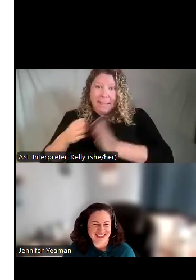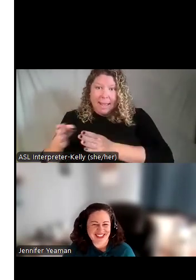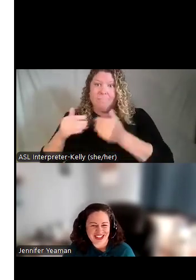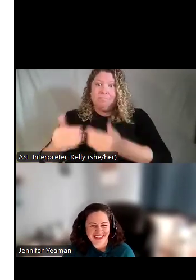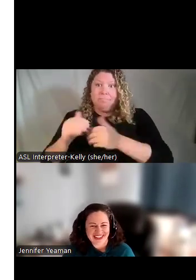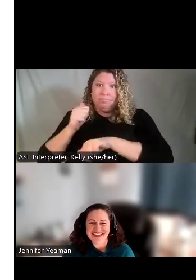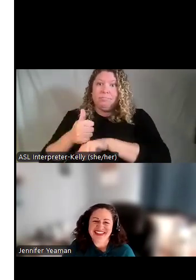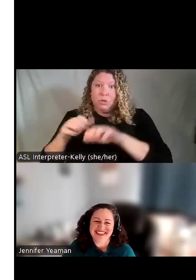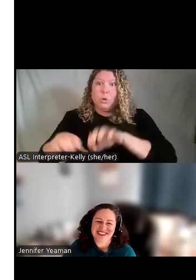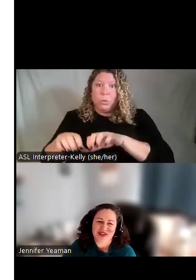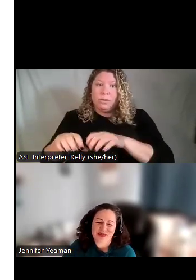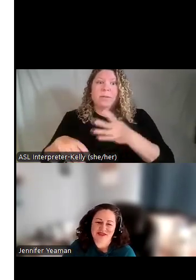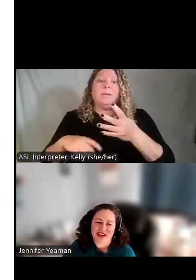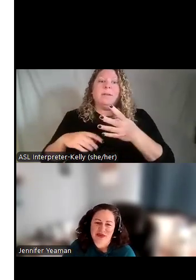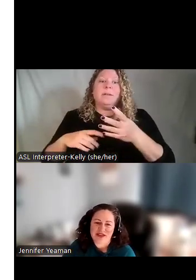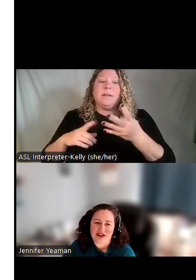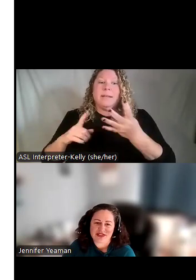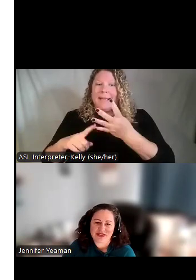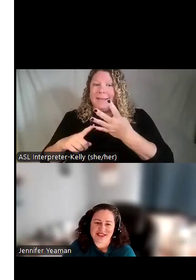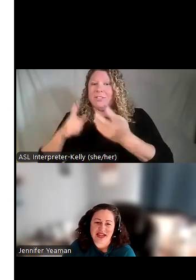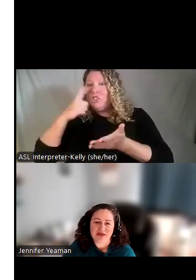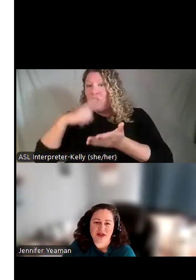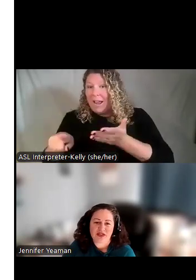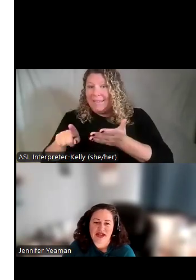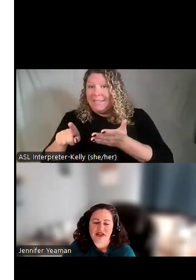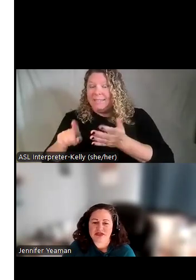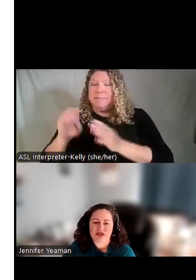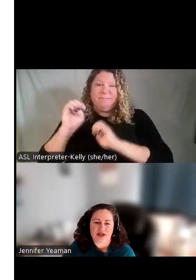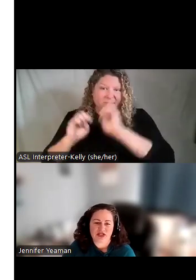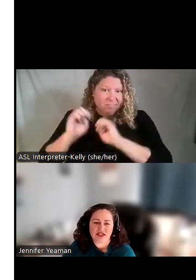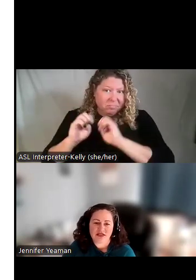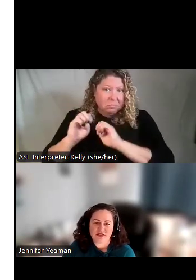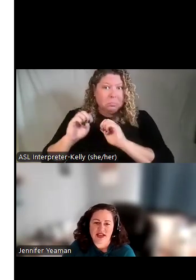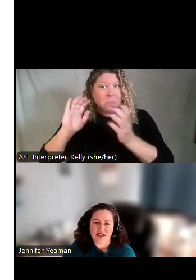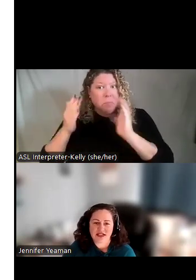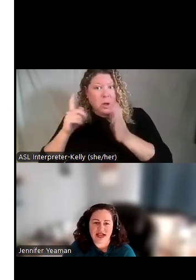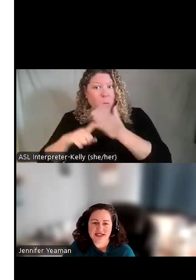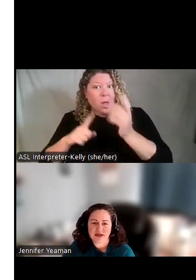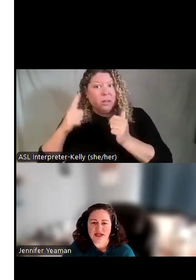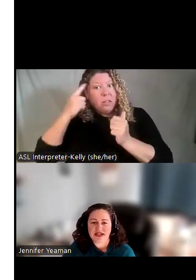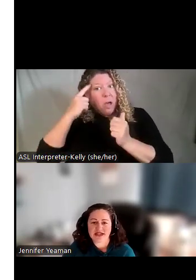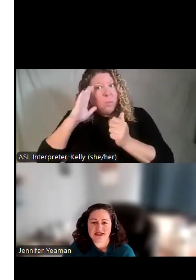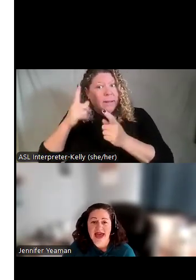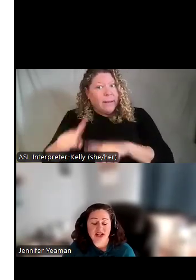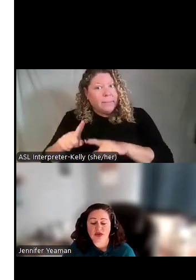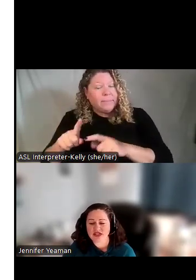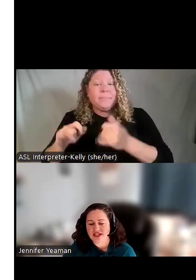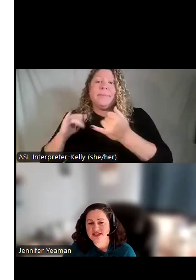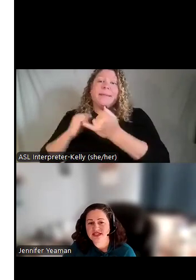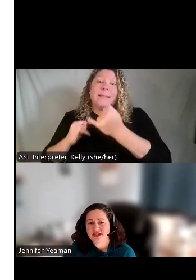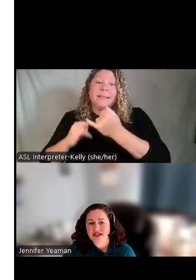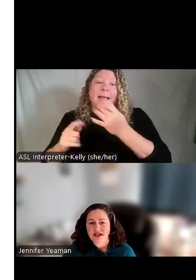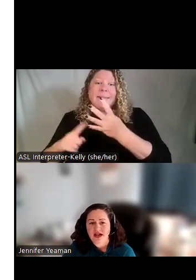next step is check. This is where we evaluate our results and compare the outcomes to our objective. And then the last step is act